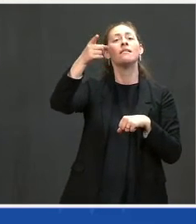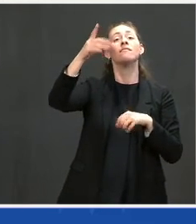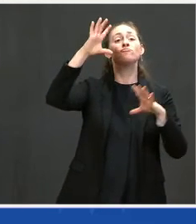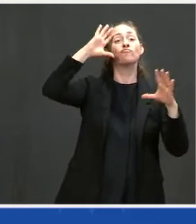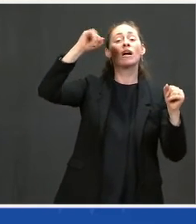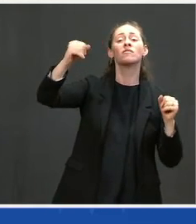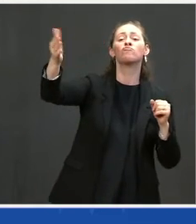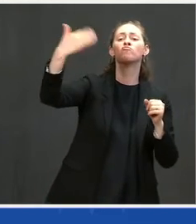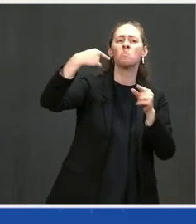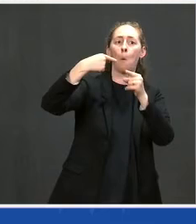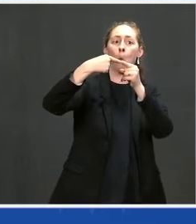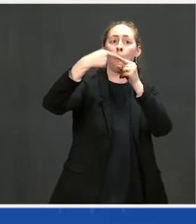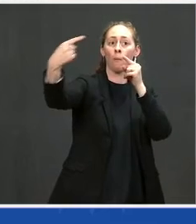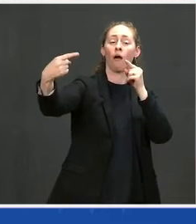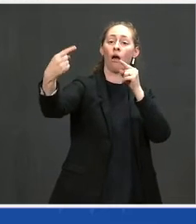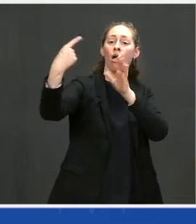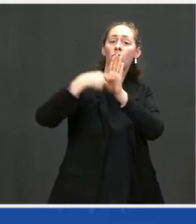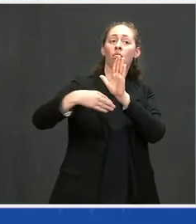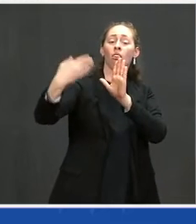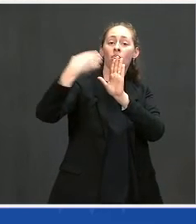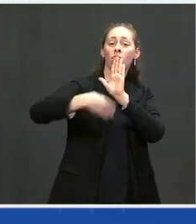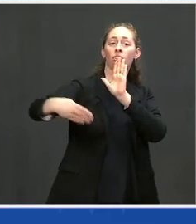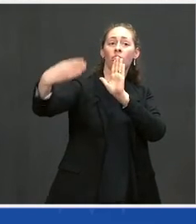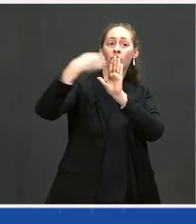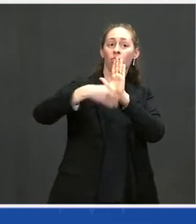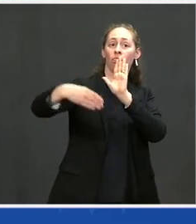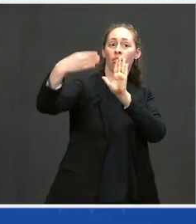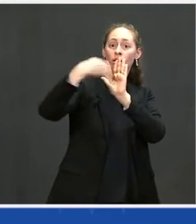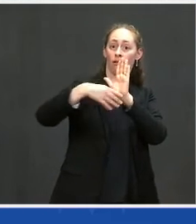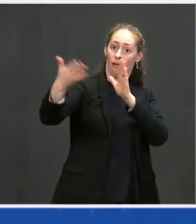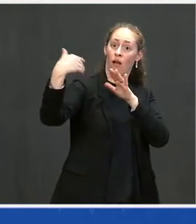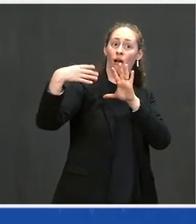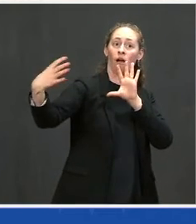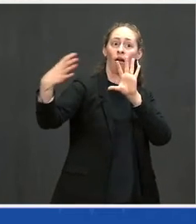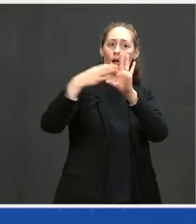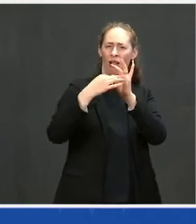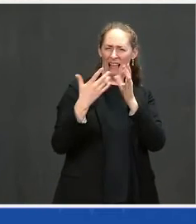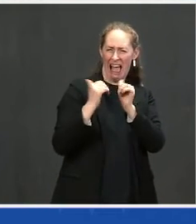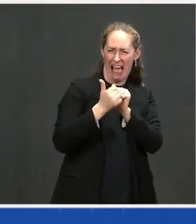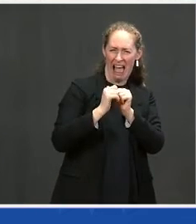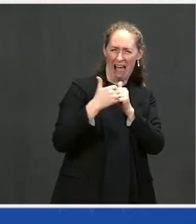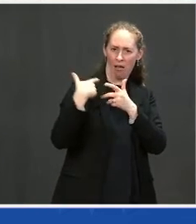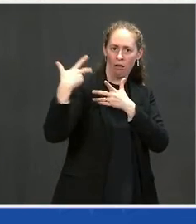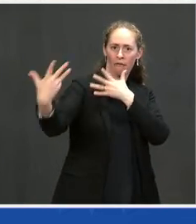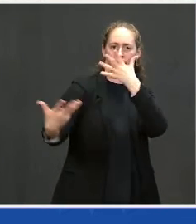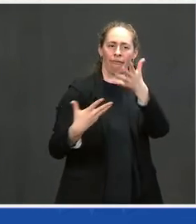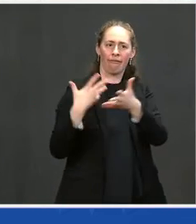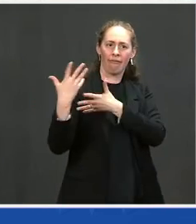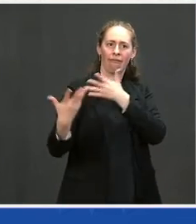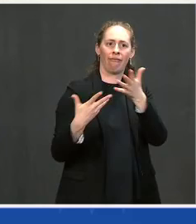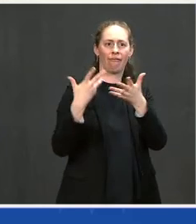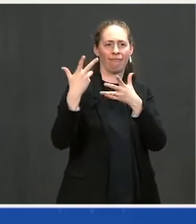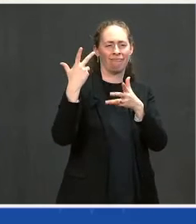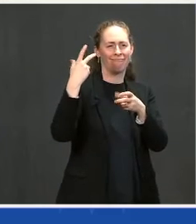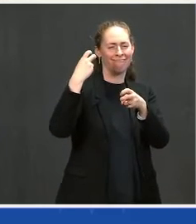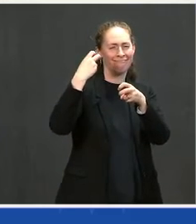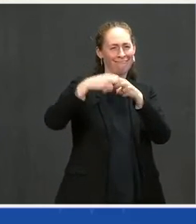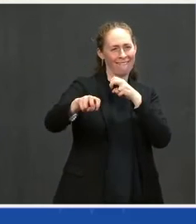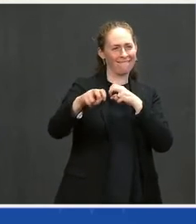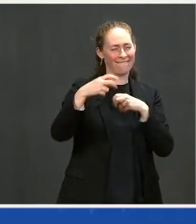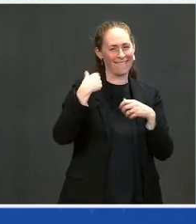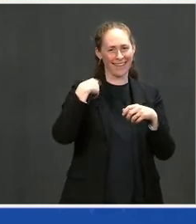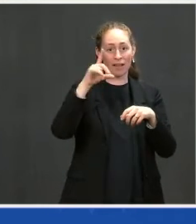issues, everything from how we work. We're working with a group of 20 members of the Senate right now and House on how